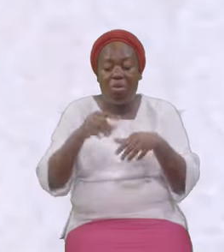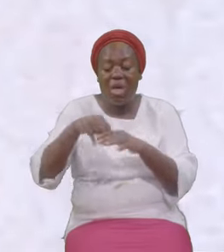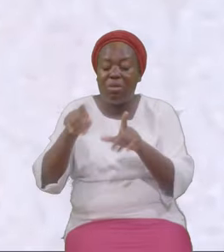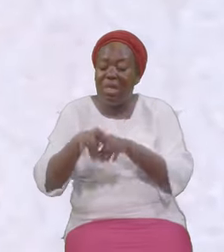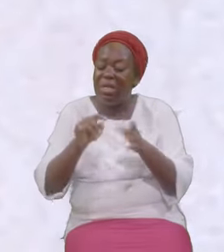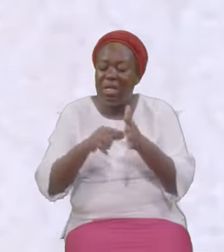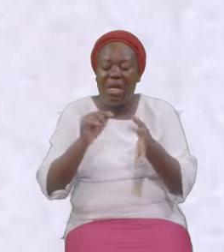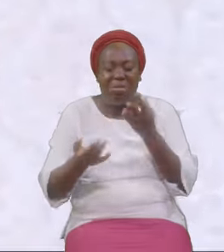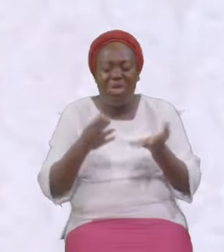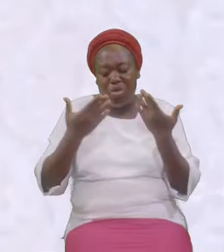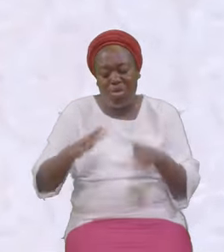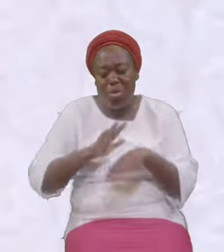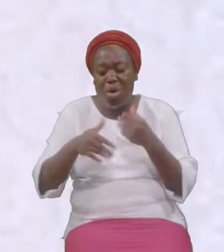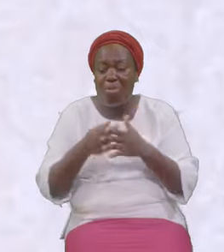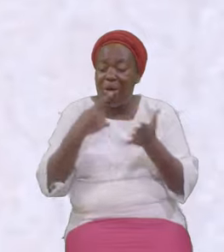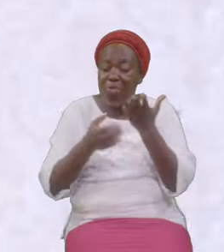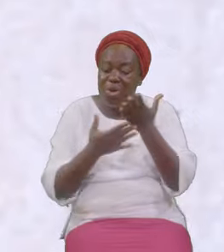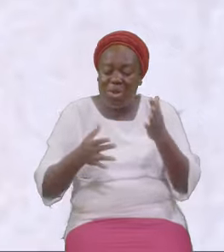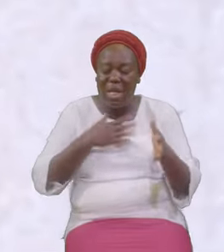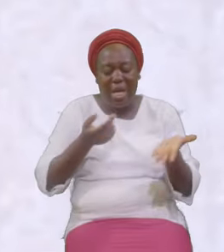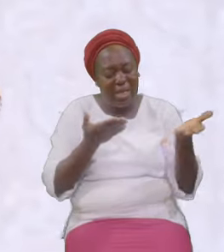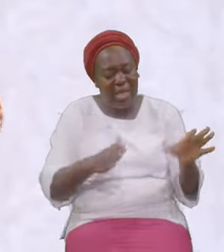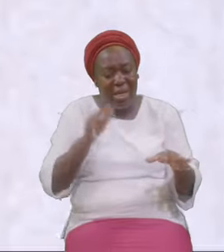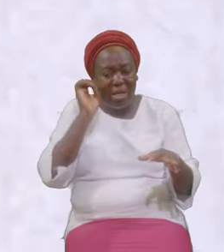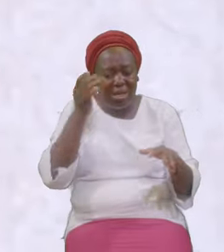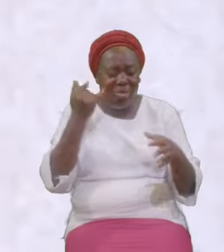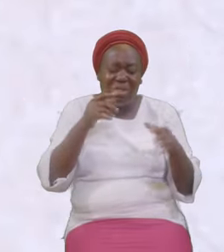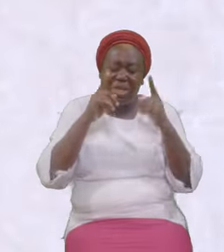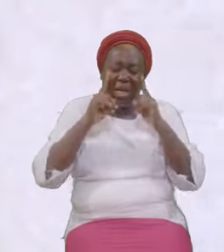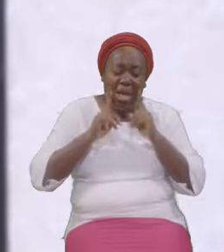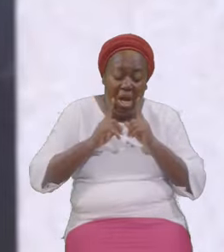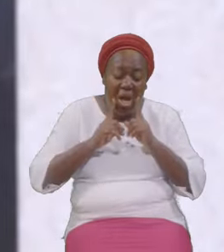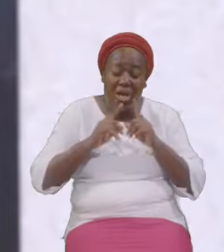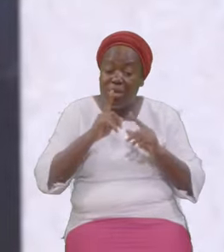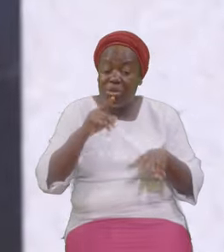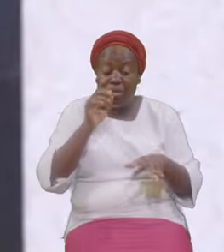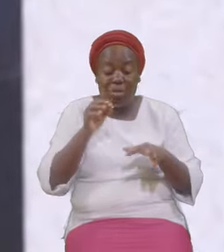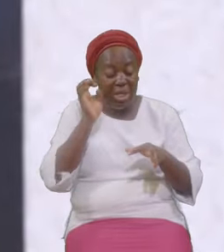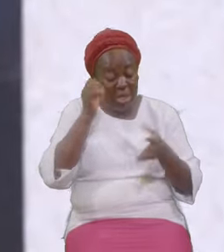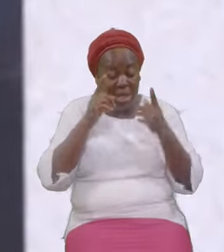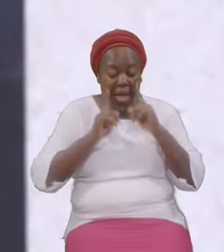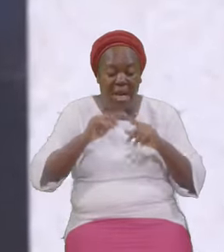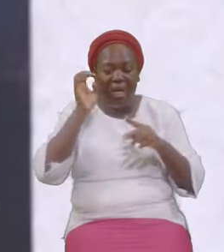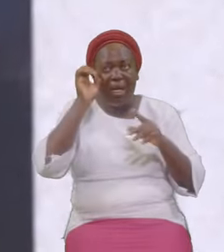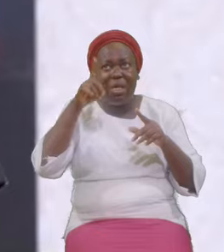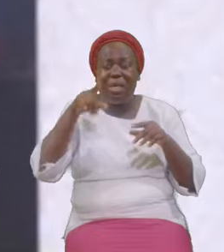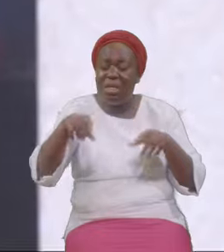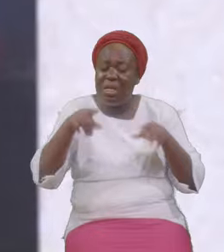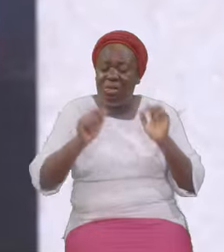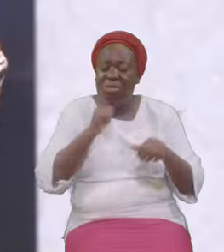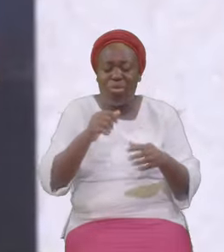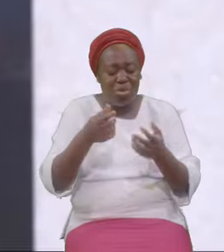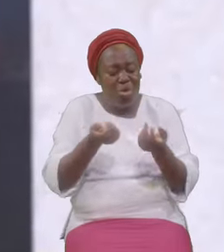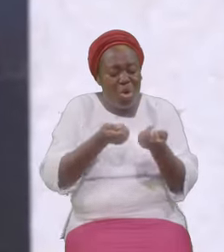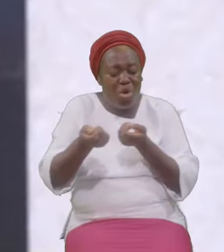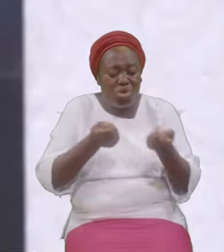was crying, and yet, even though he cried, he could not control what made him to